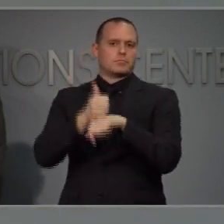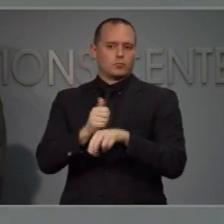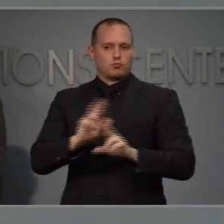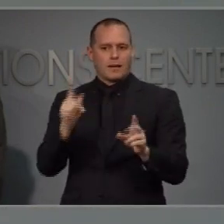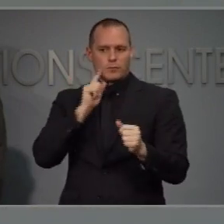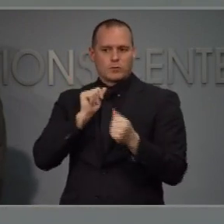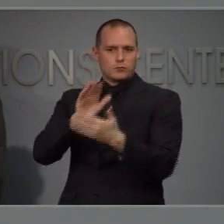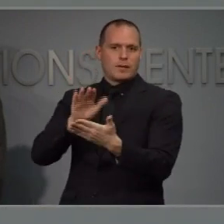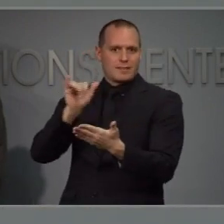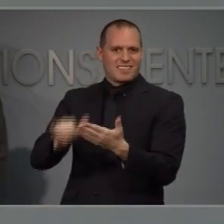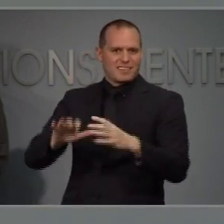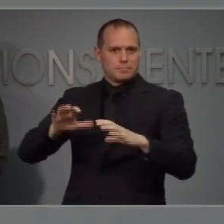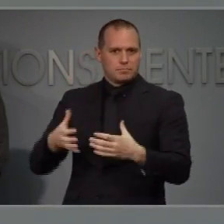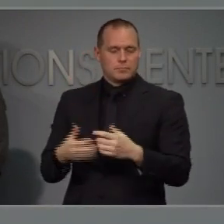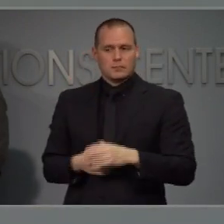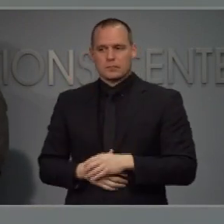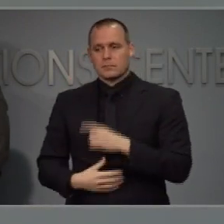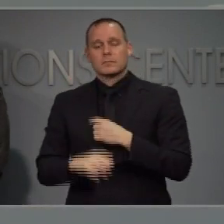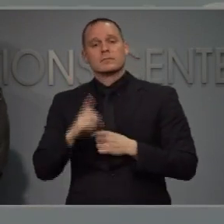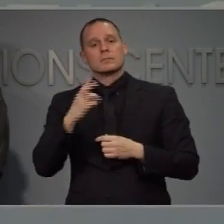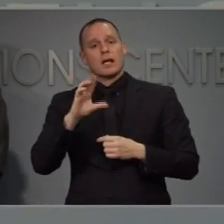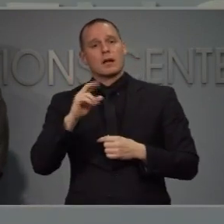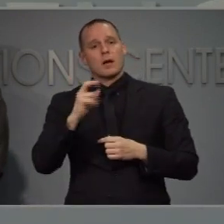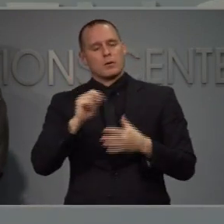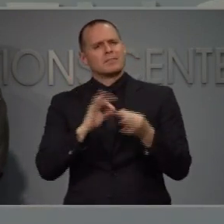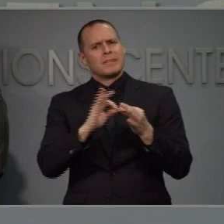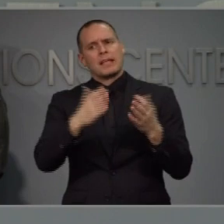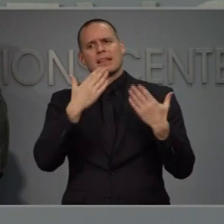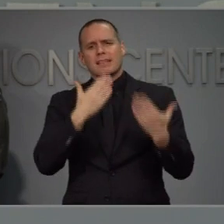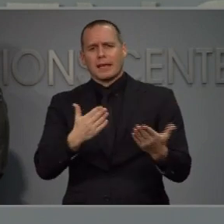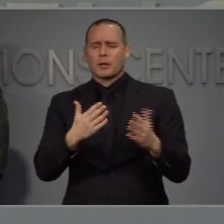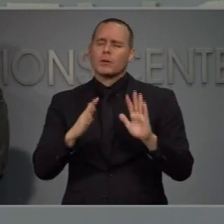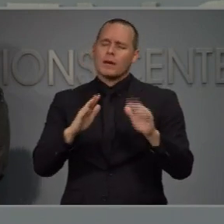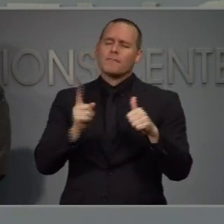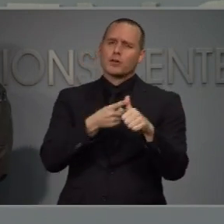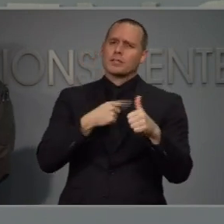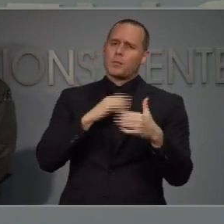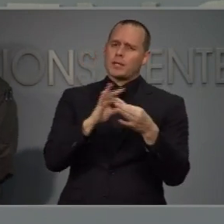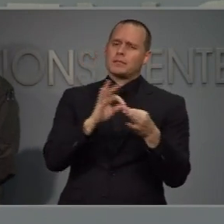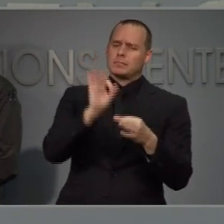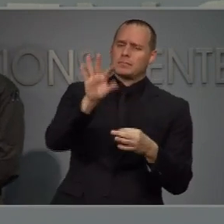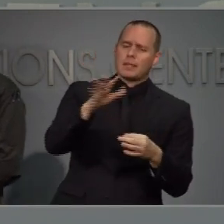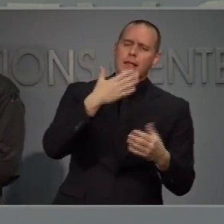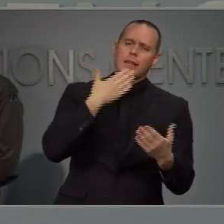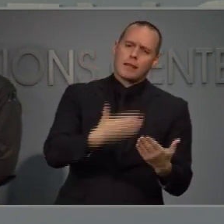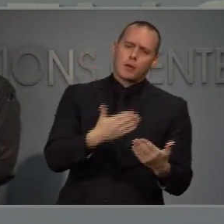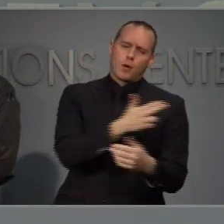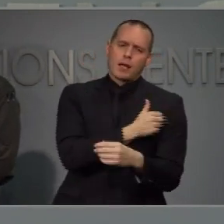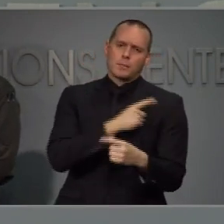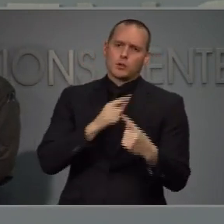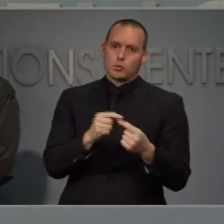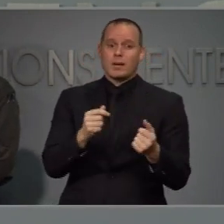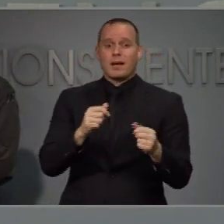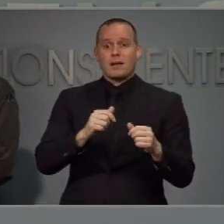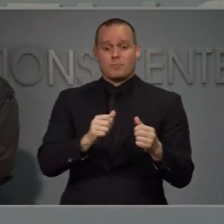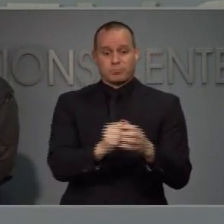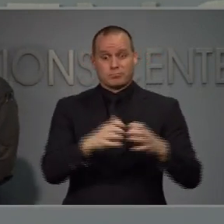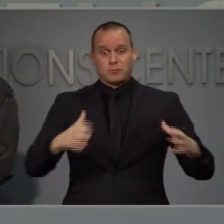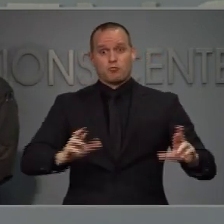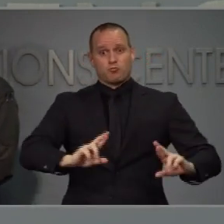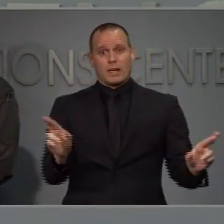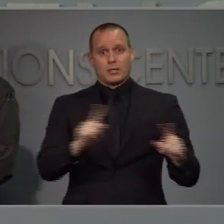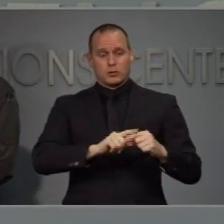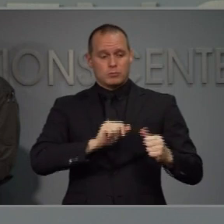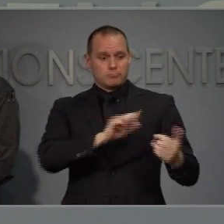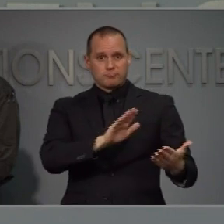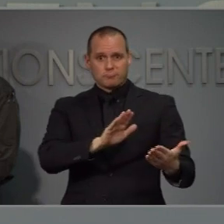Thank you, Governor. Just one more note on that is just to thank the hospitals for all the work they've done to surge their capacity. And yes, we're working with